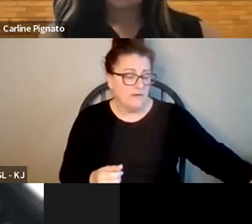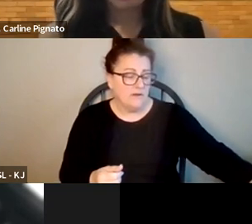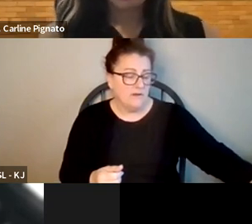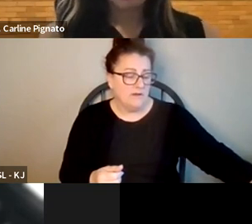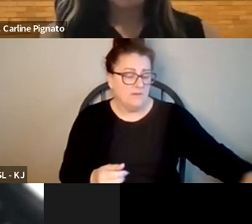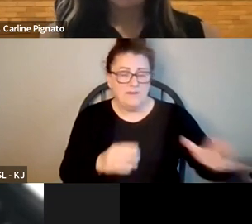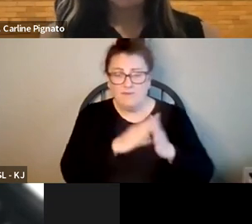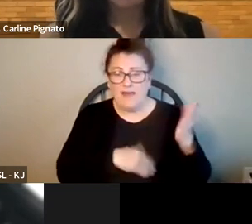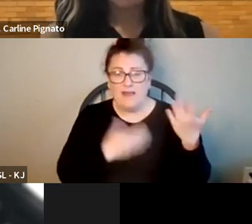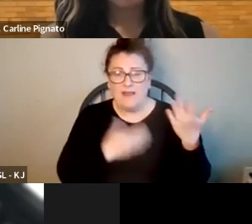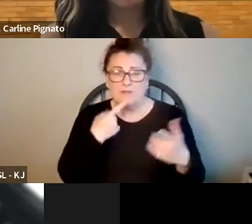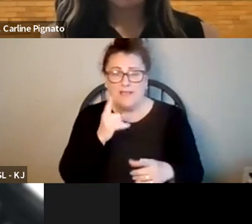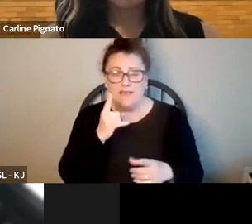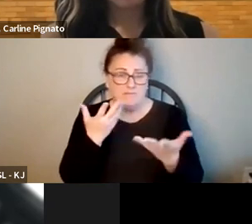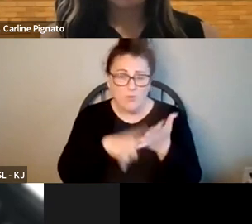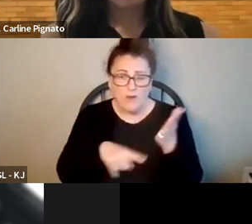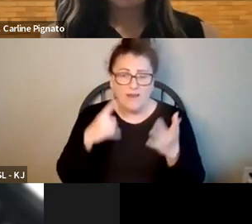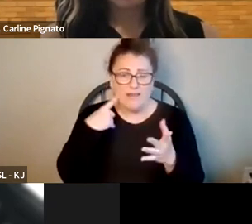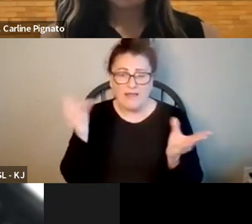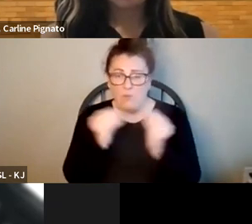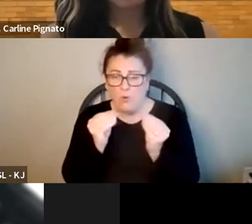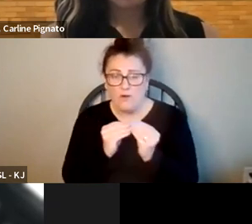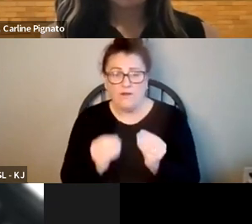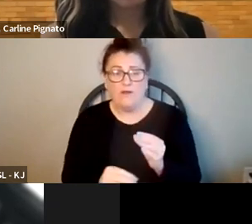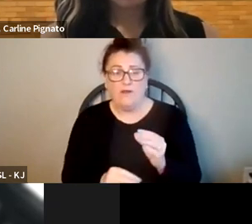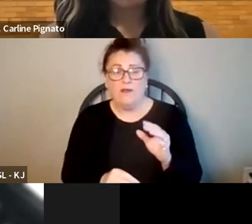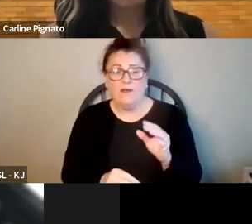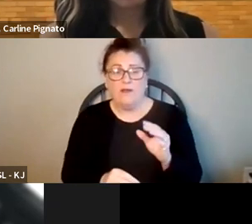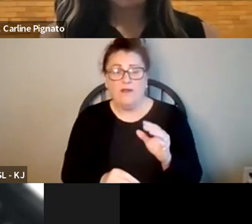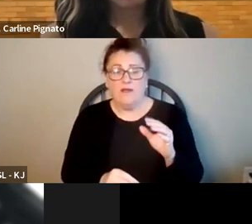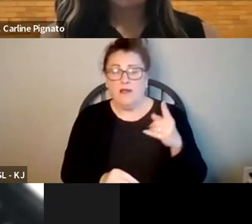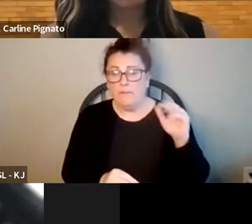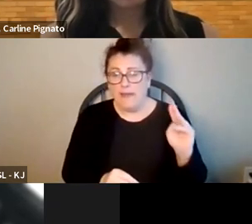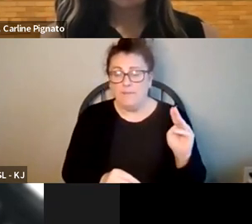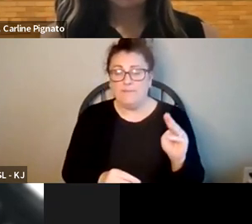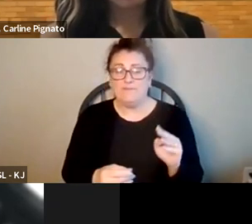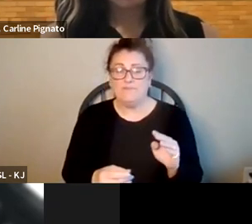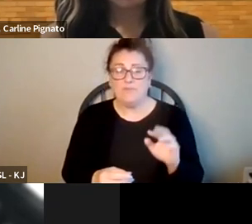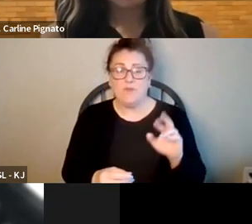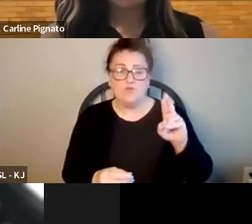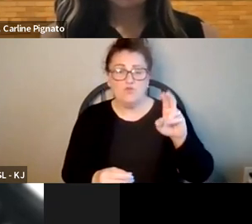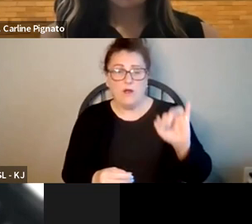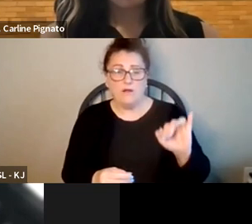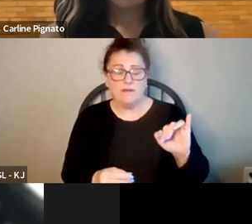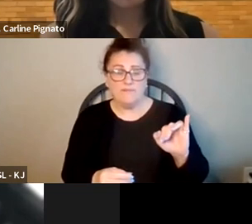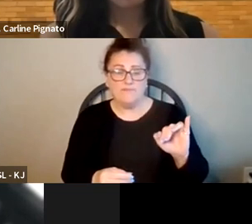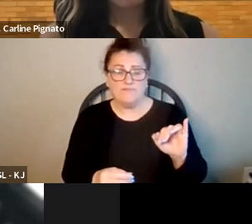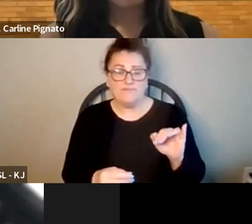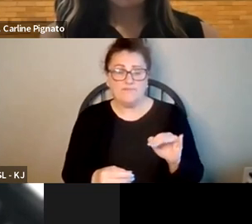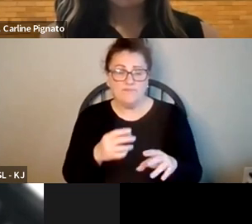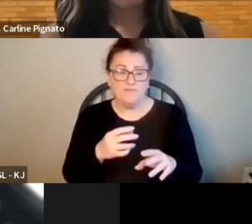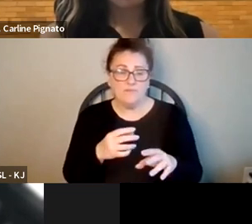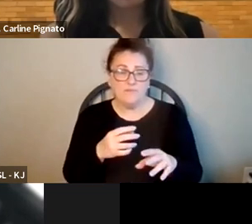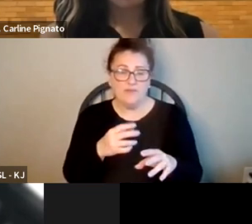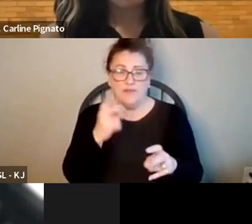I wonder if it's more than that. Yeah, it is. It's certainly, I think, Roxy points to the difficulty of